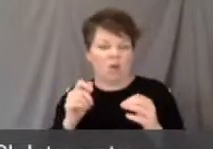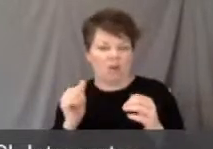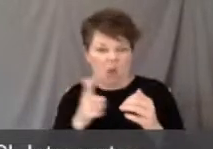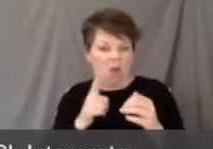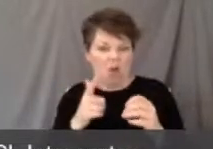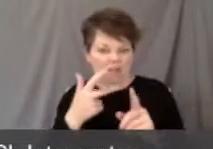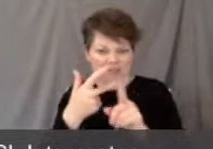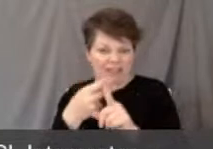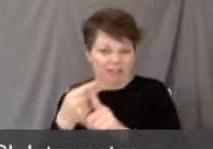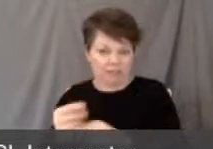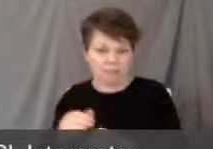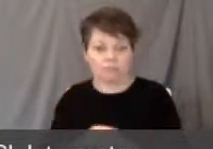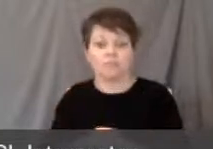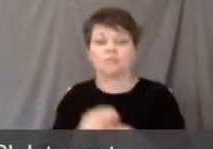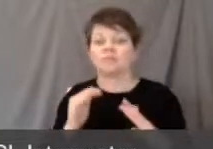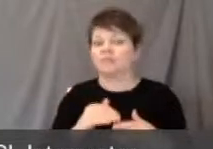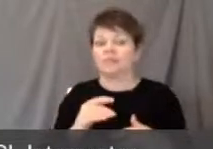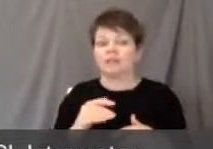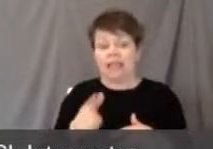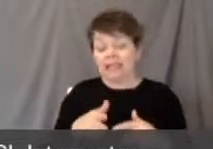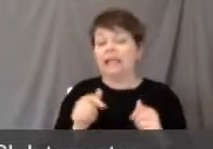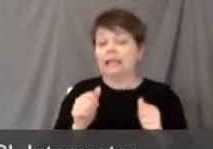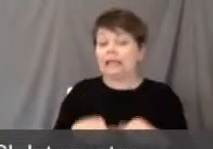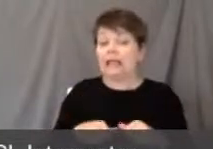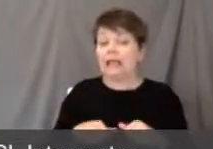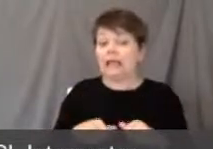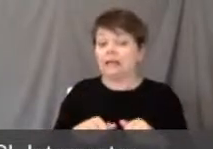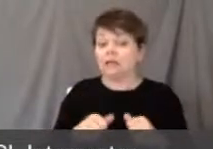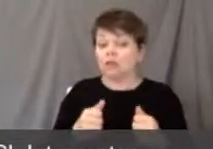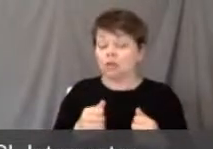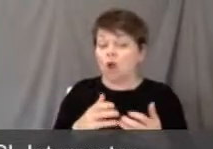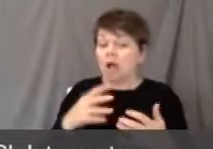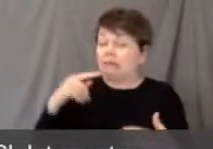It can't cause severe side effects.